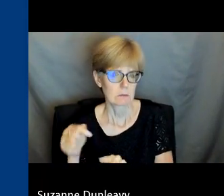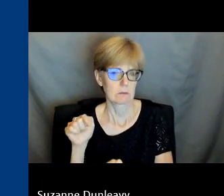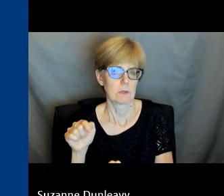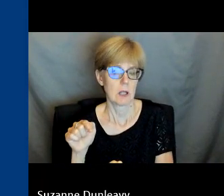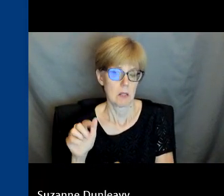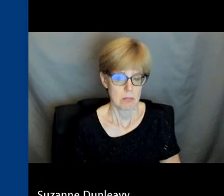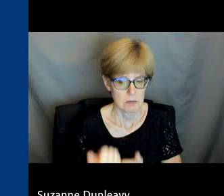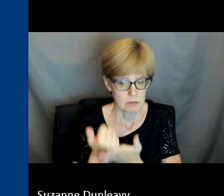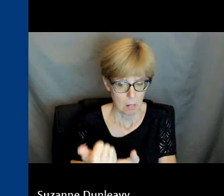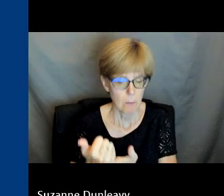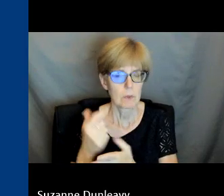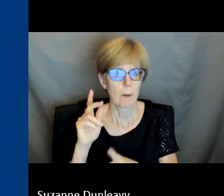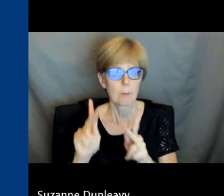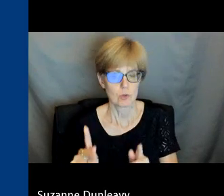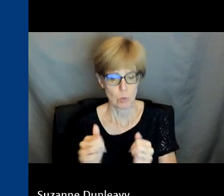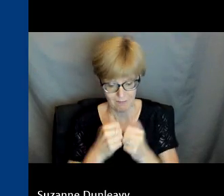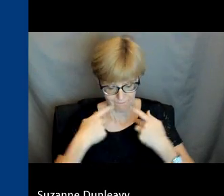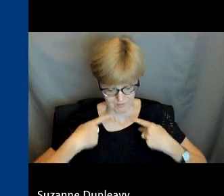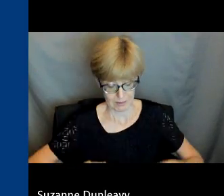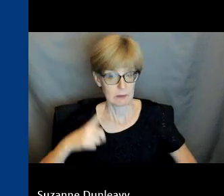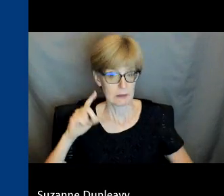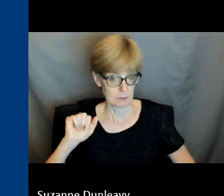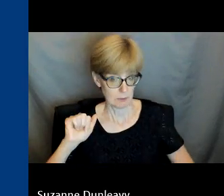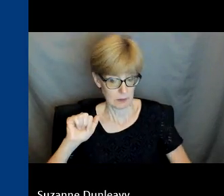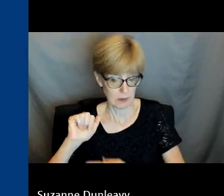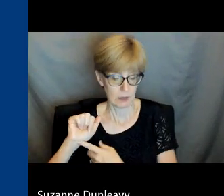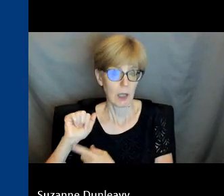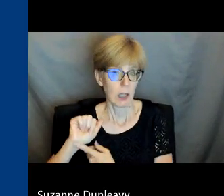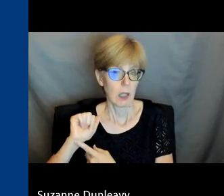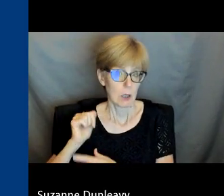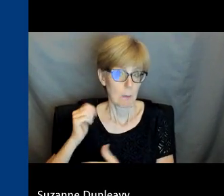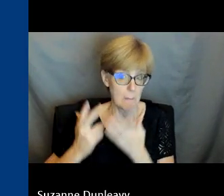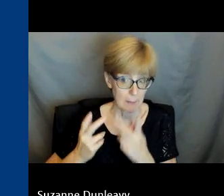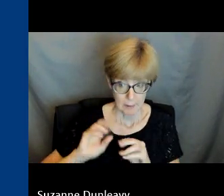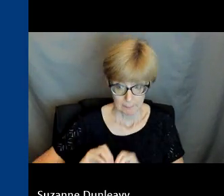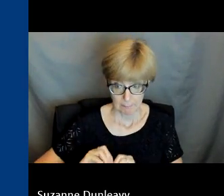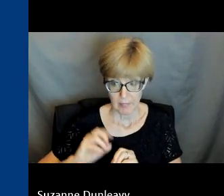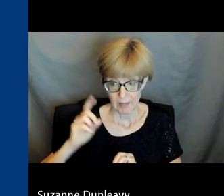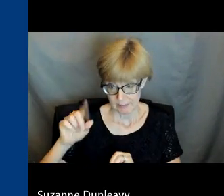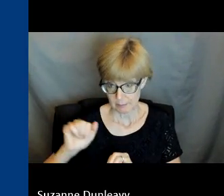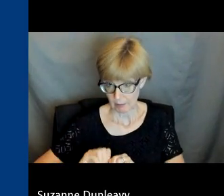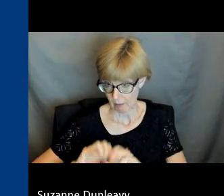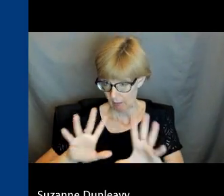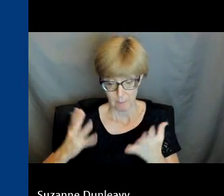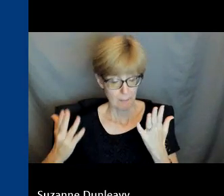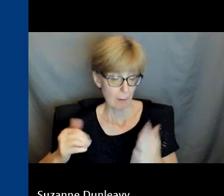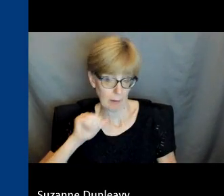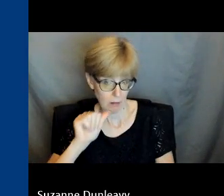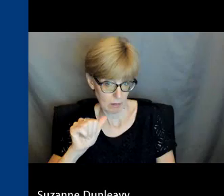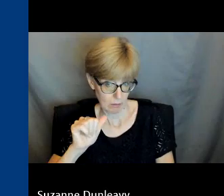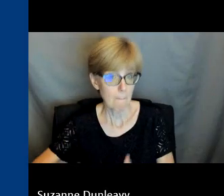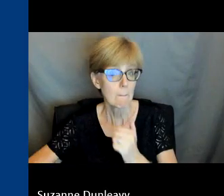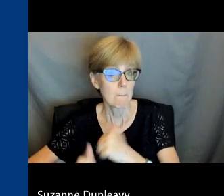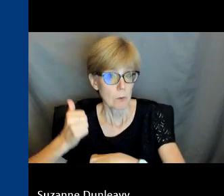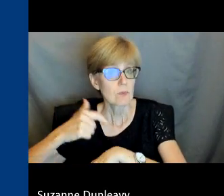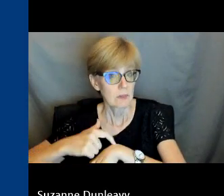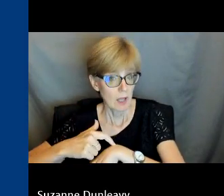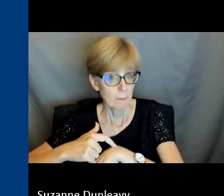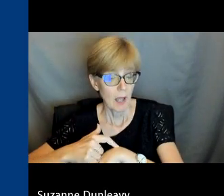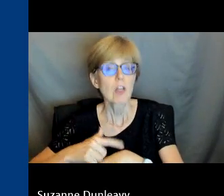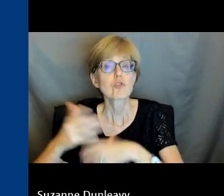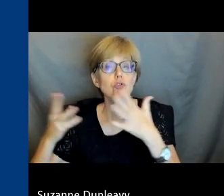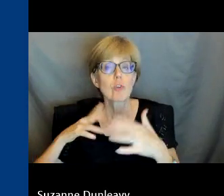physical disability, although that disability may or may not be obvious. Most times, a service animal is a dog.